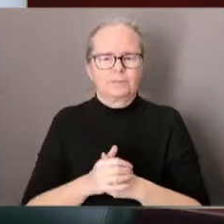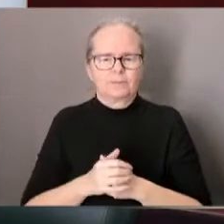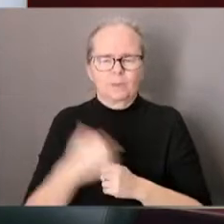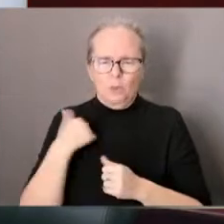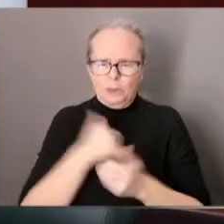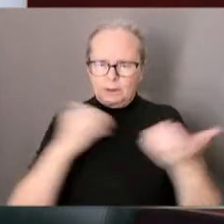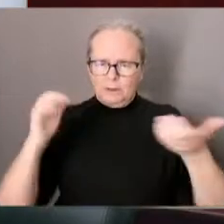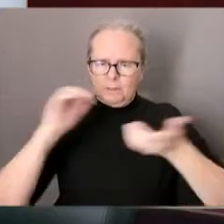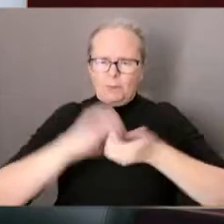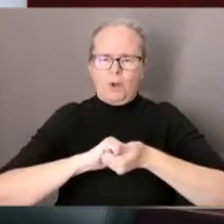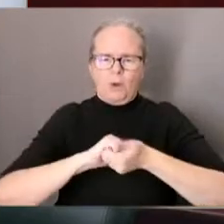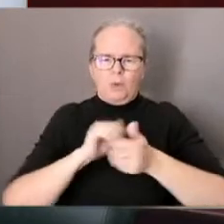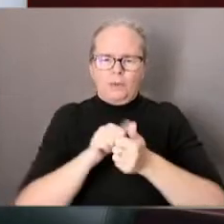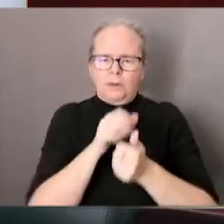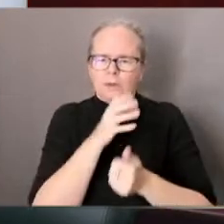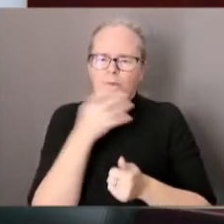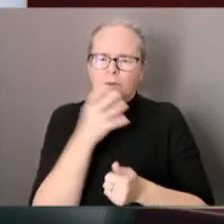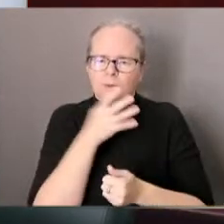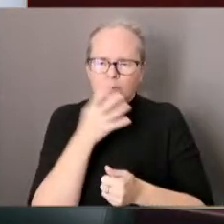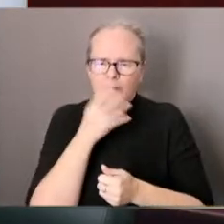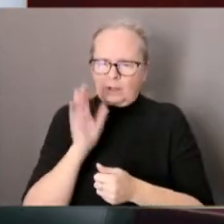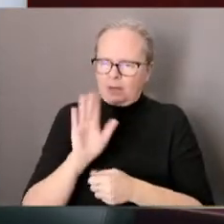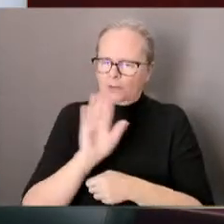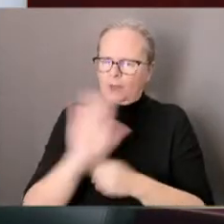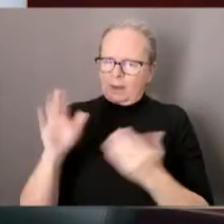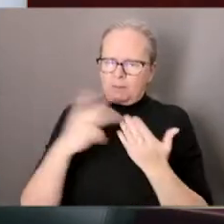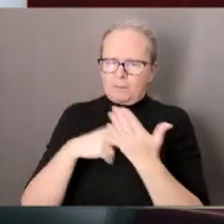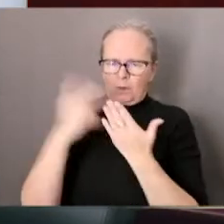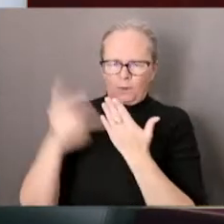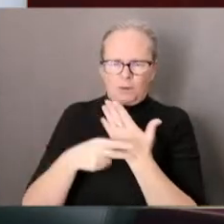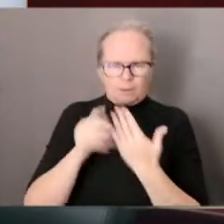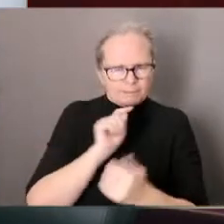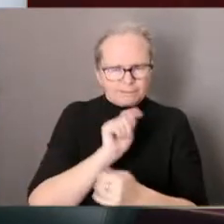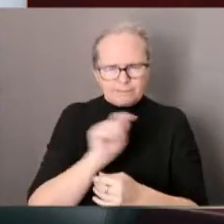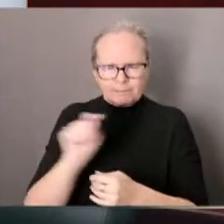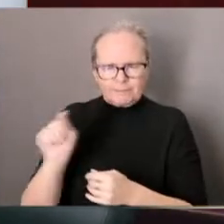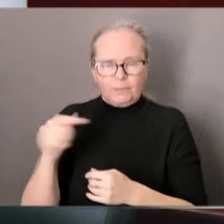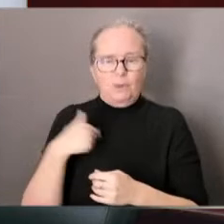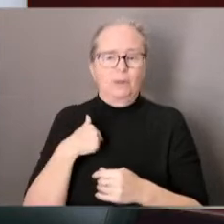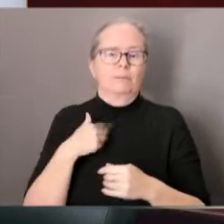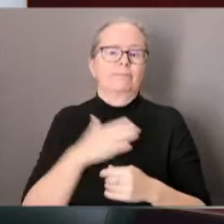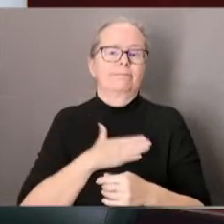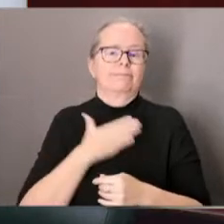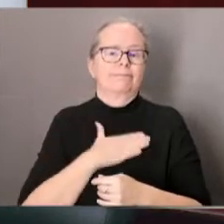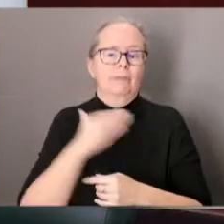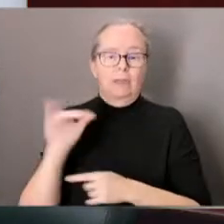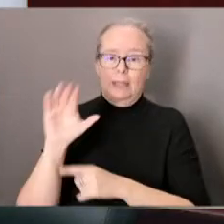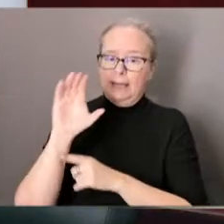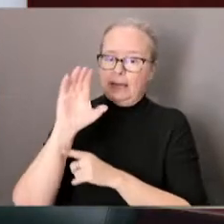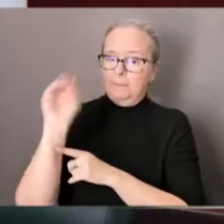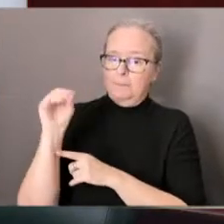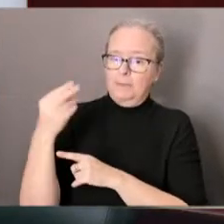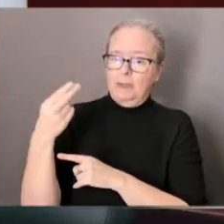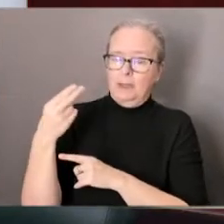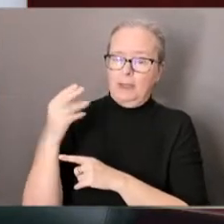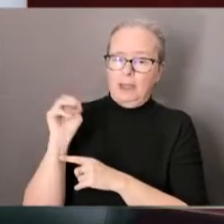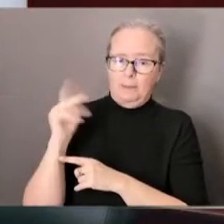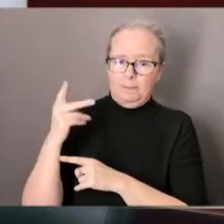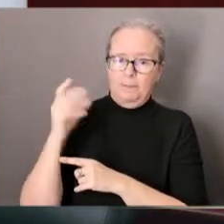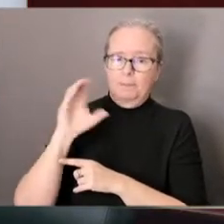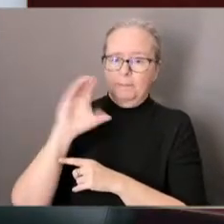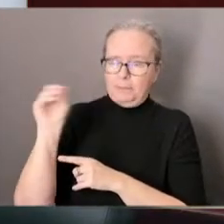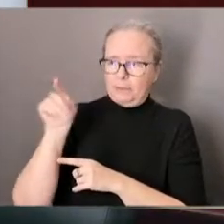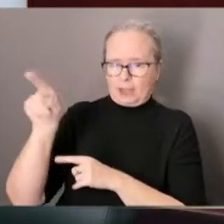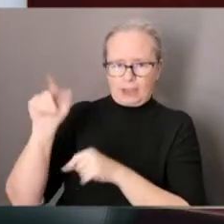project I'm pleased that Rocky Mountain hemp has also made my constituency their home Alberta's economy is on a roll we lead the country in job